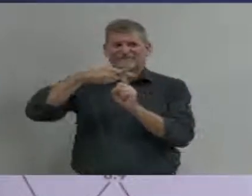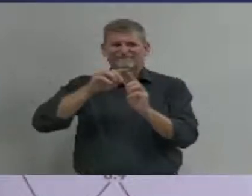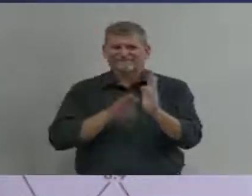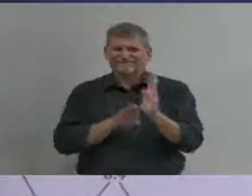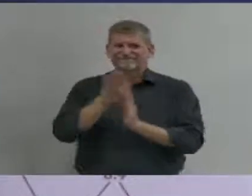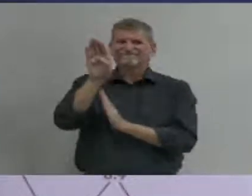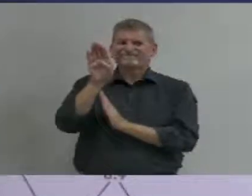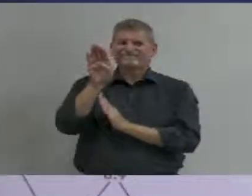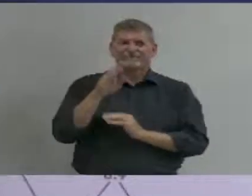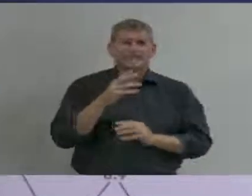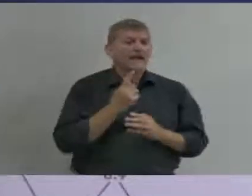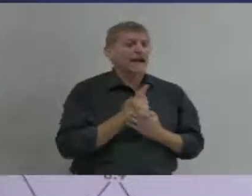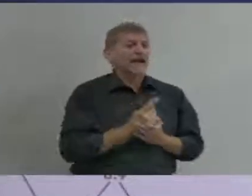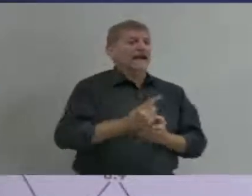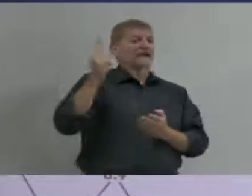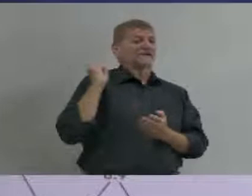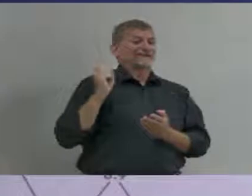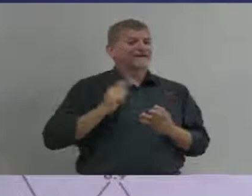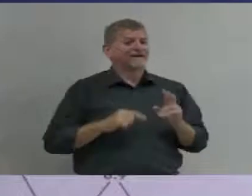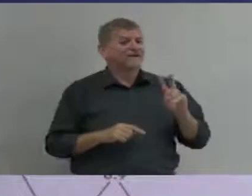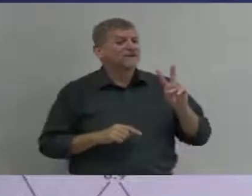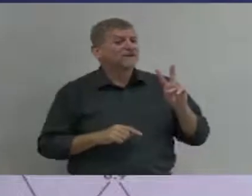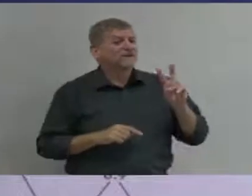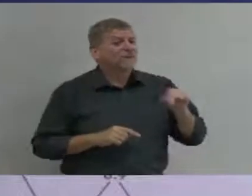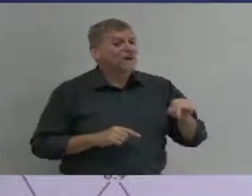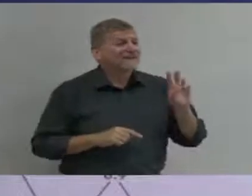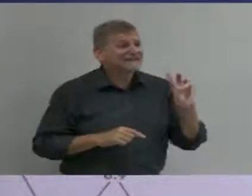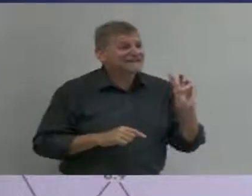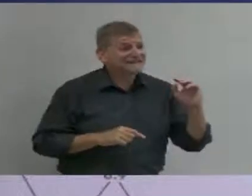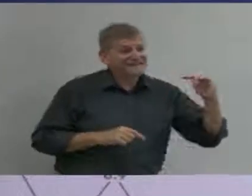at 2.6%. This week it's up to